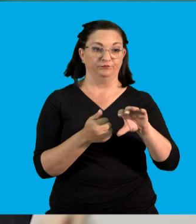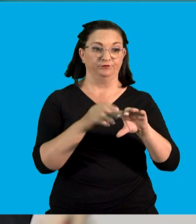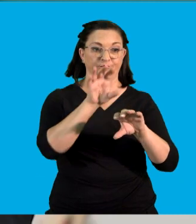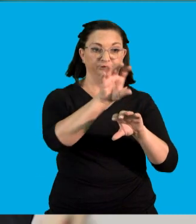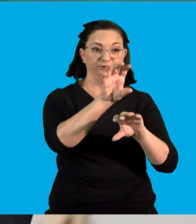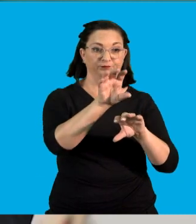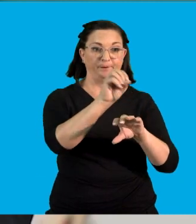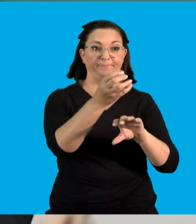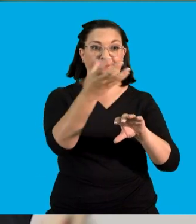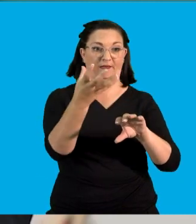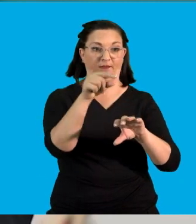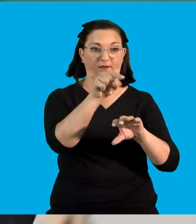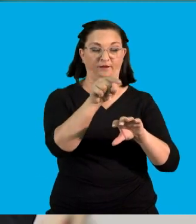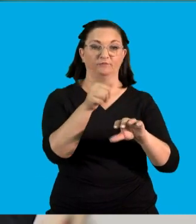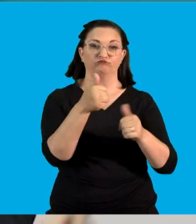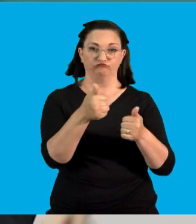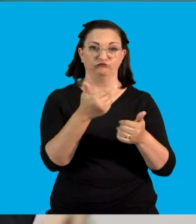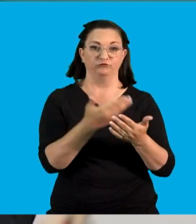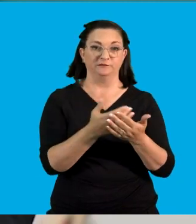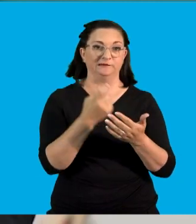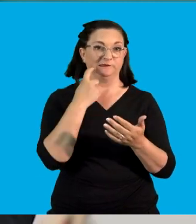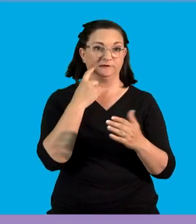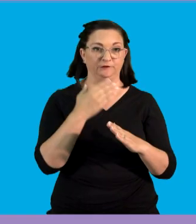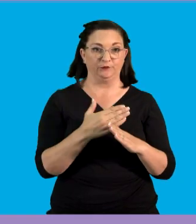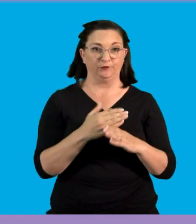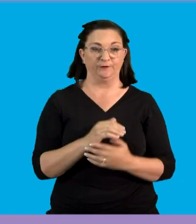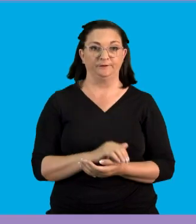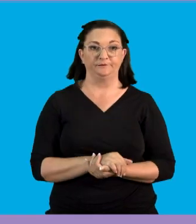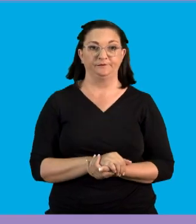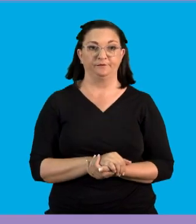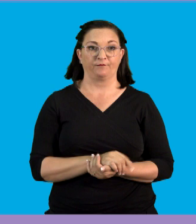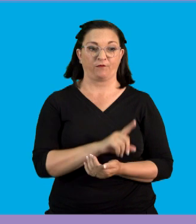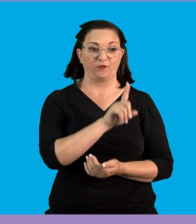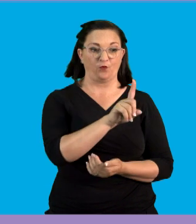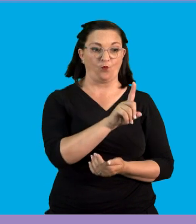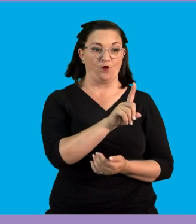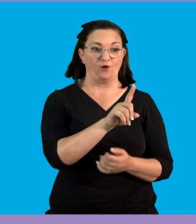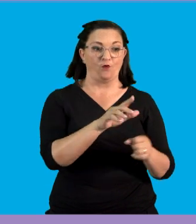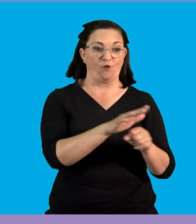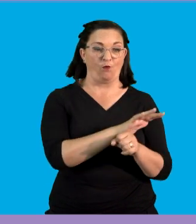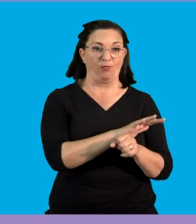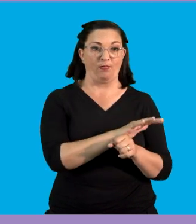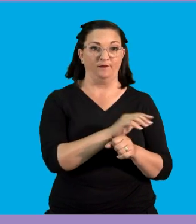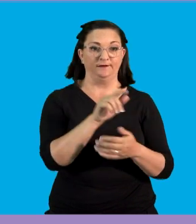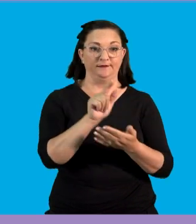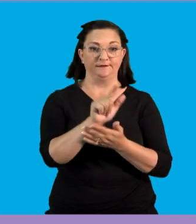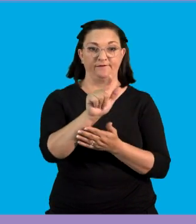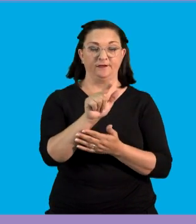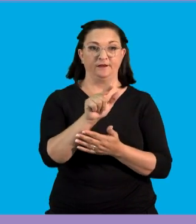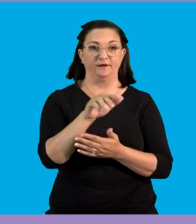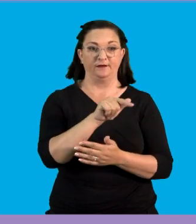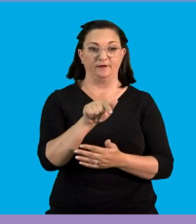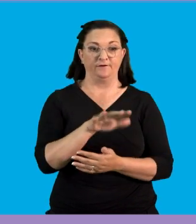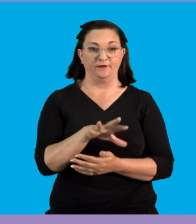improper fraction, so that we can easily work with that. So 1 whole and 17/50 of